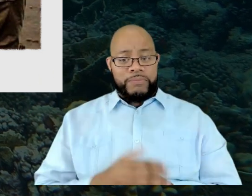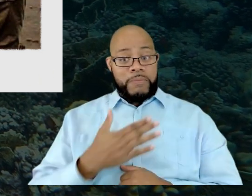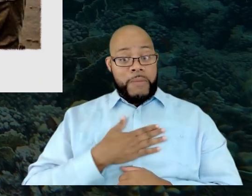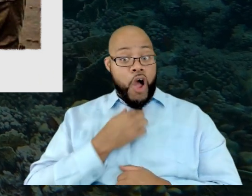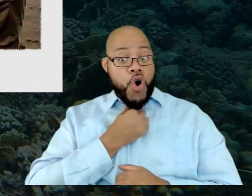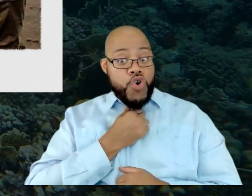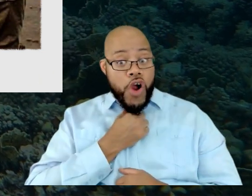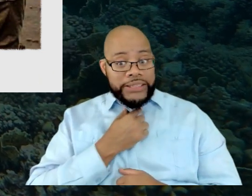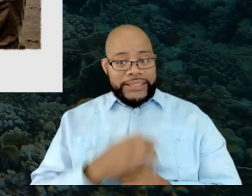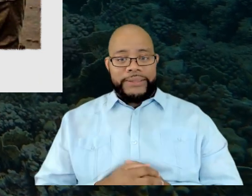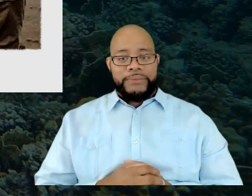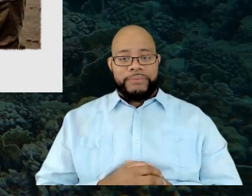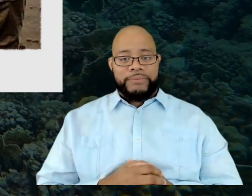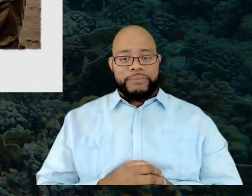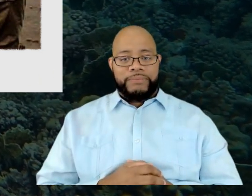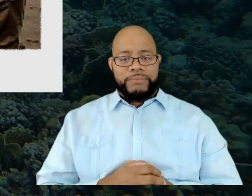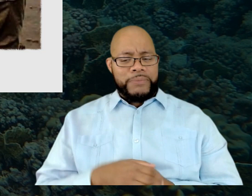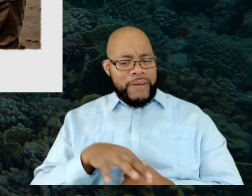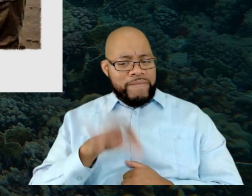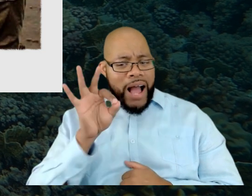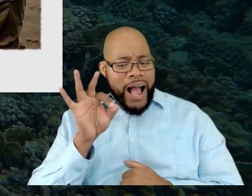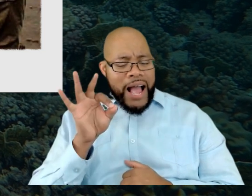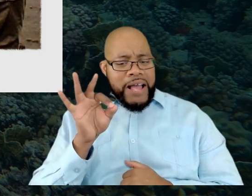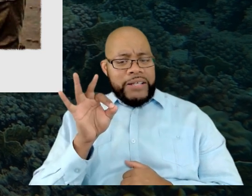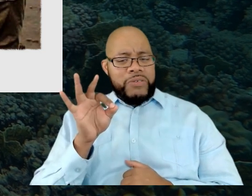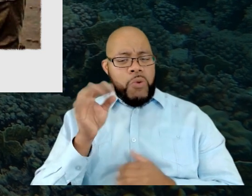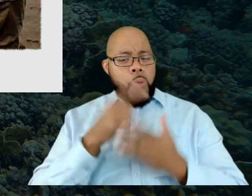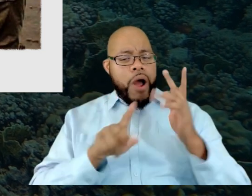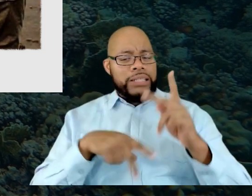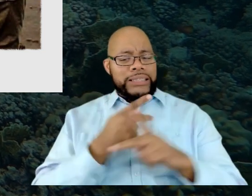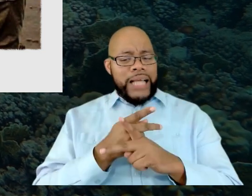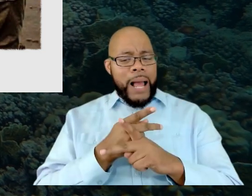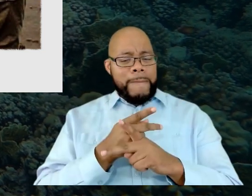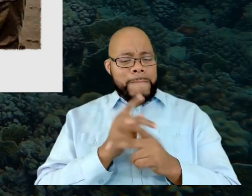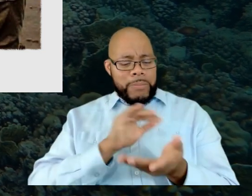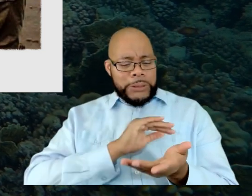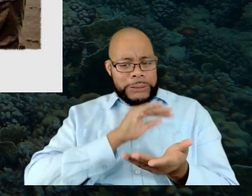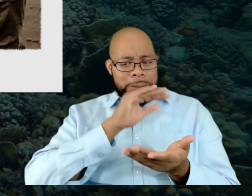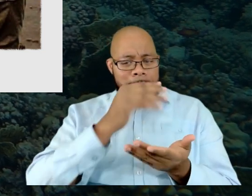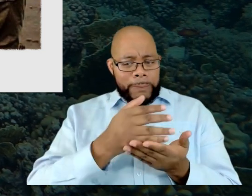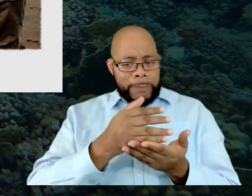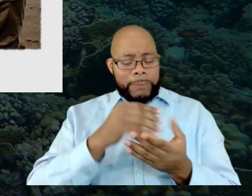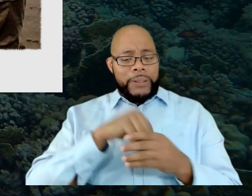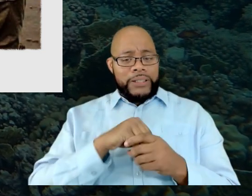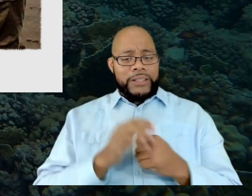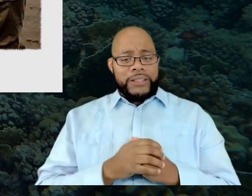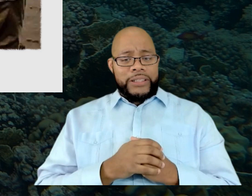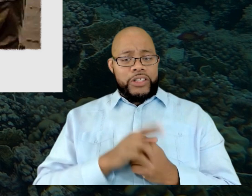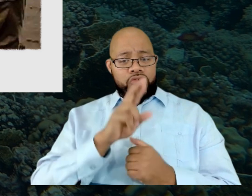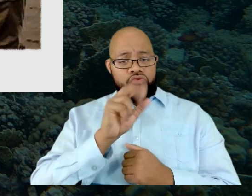curiosity was to find out what type of abundance in